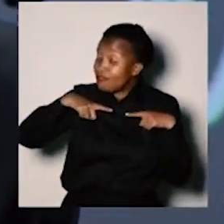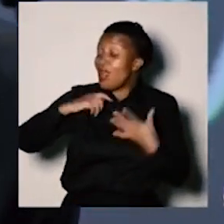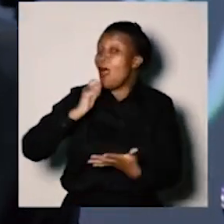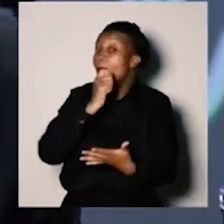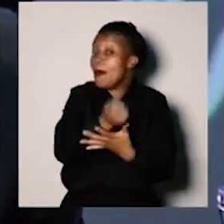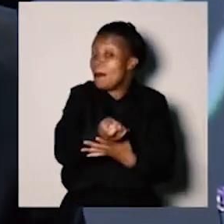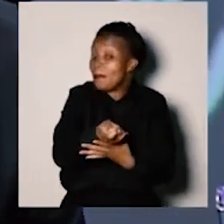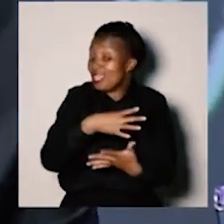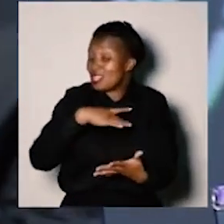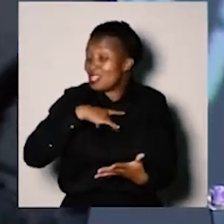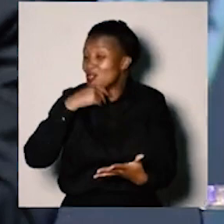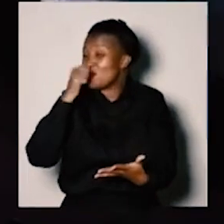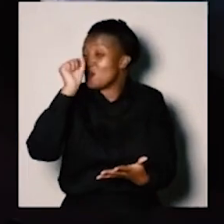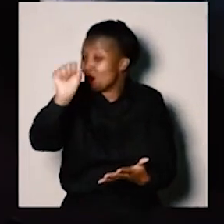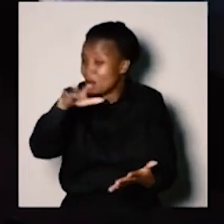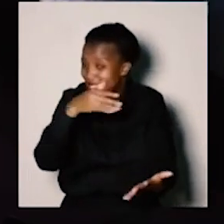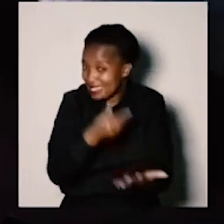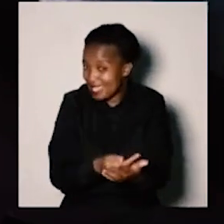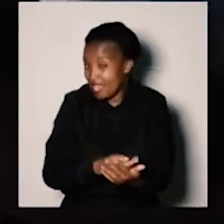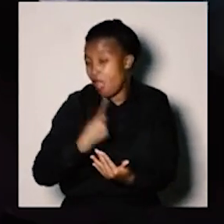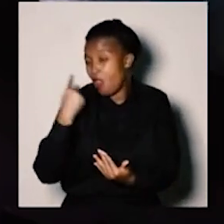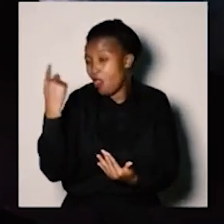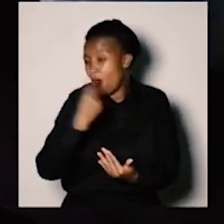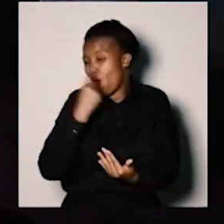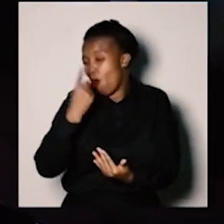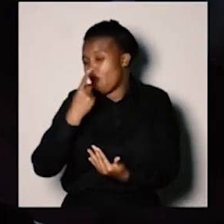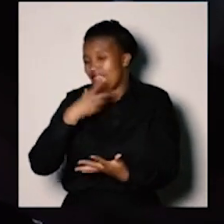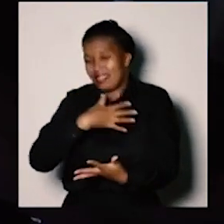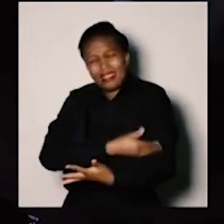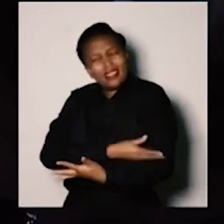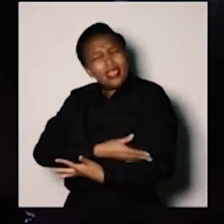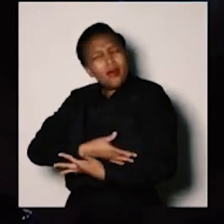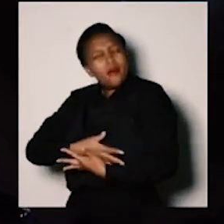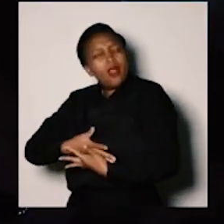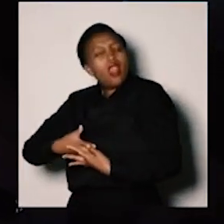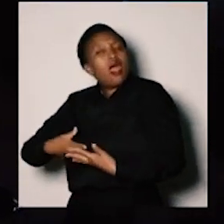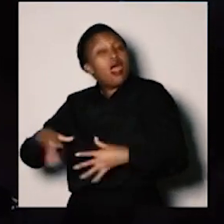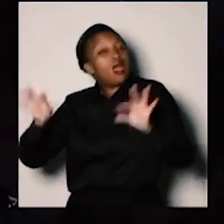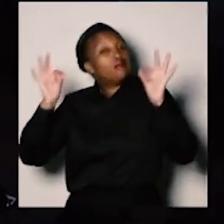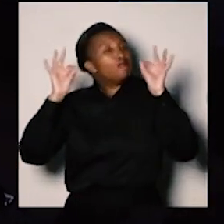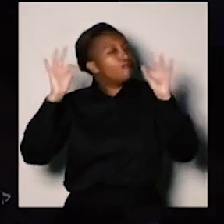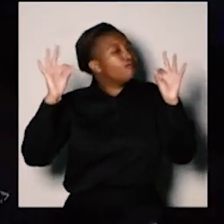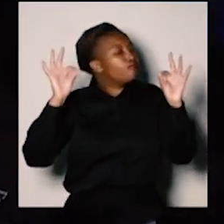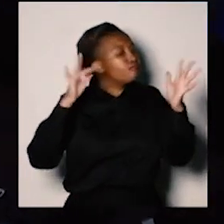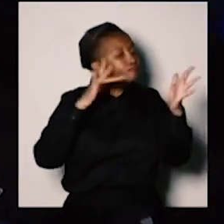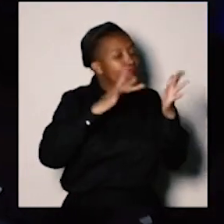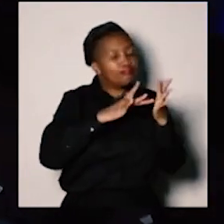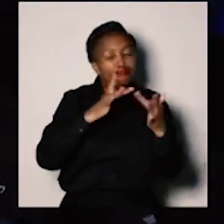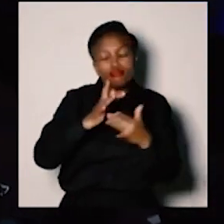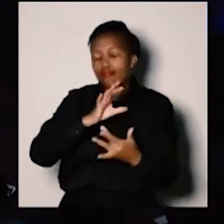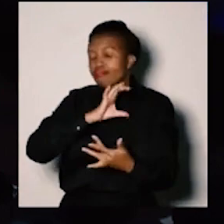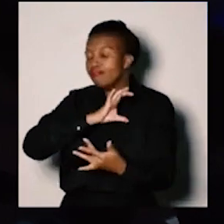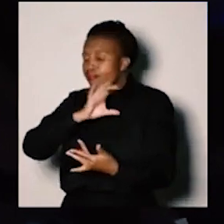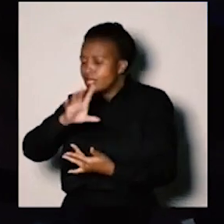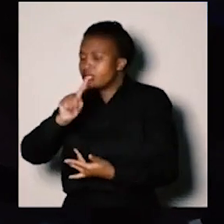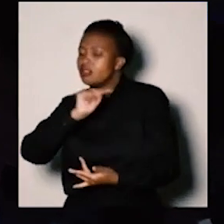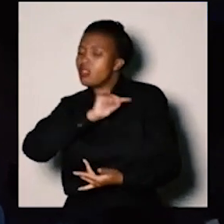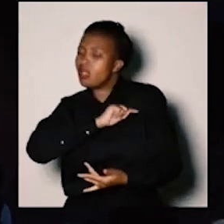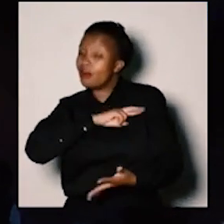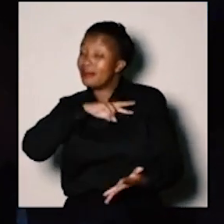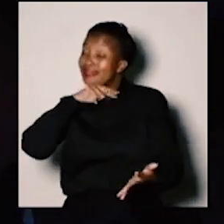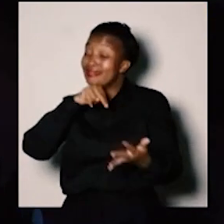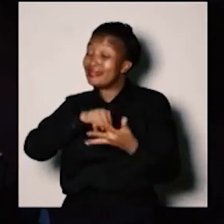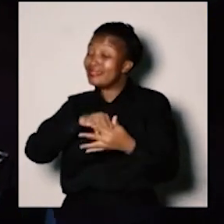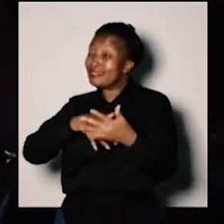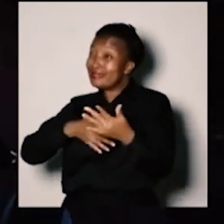soul. And only the precious blood of Jesus Christ. That's why when we stand before